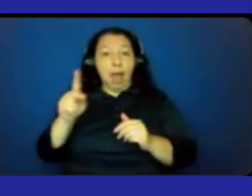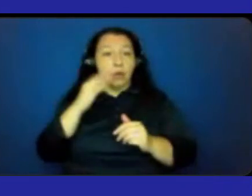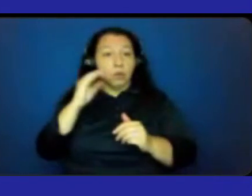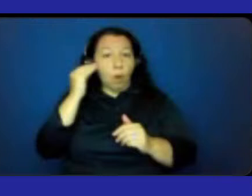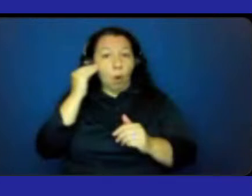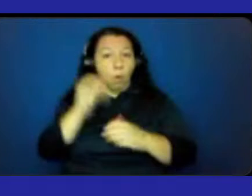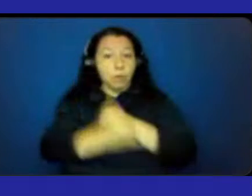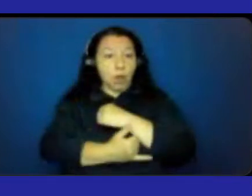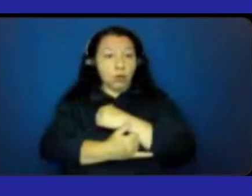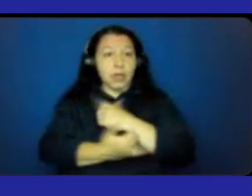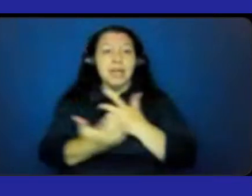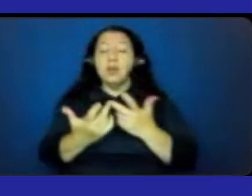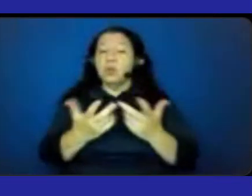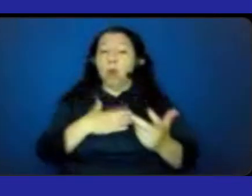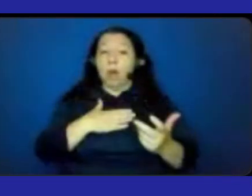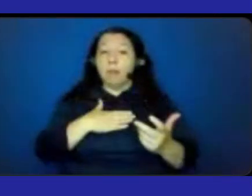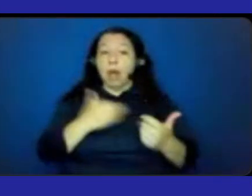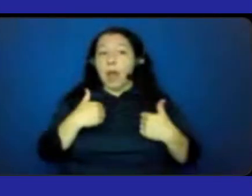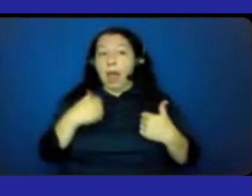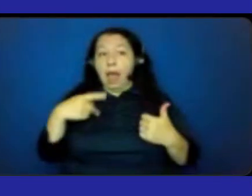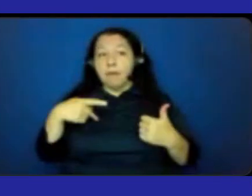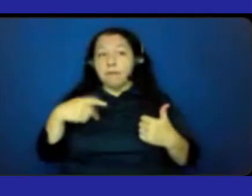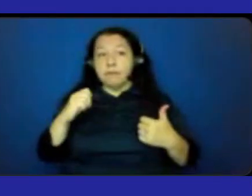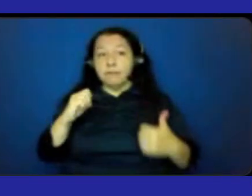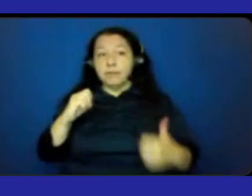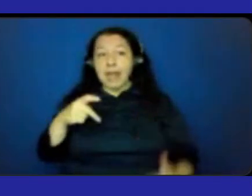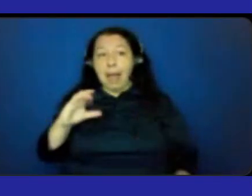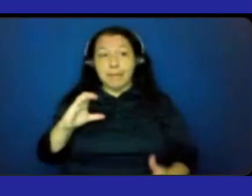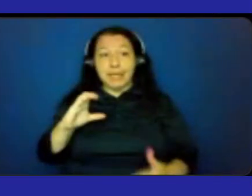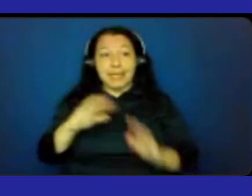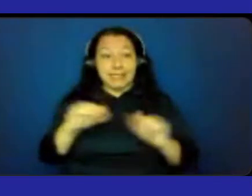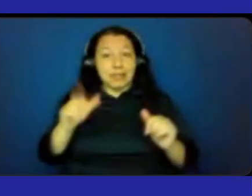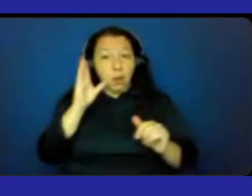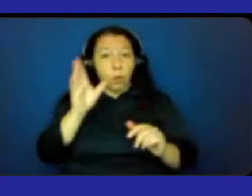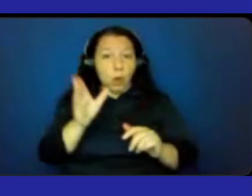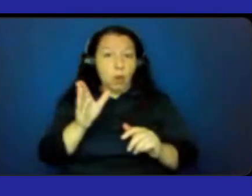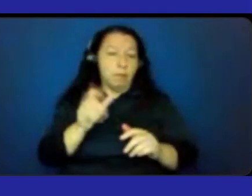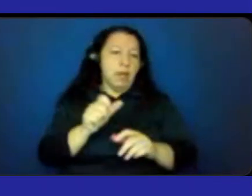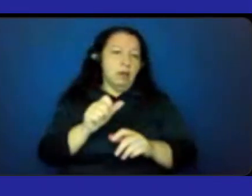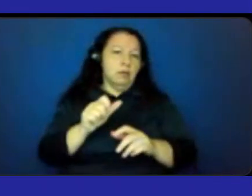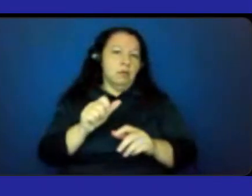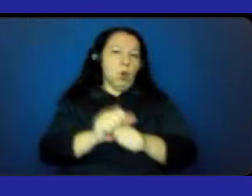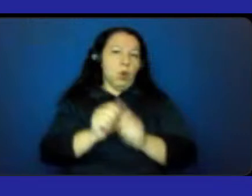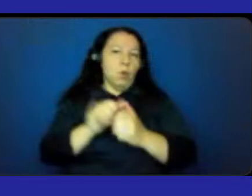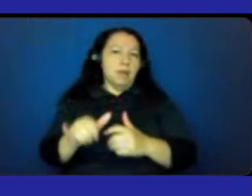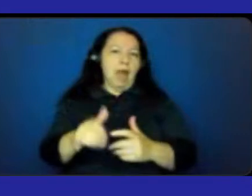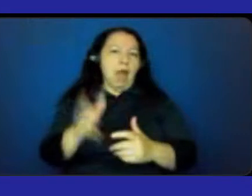So I'm glad that we have the EPIC system, that we'll be working with it.